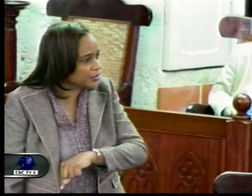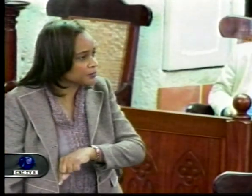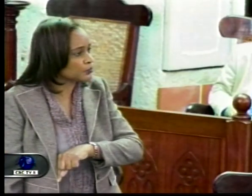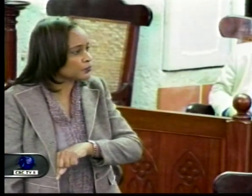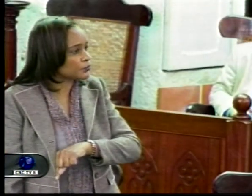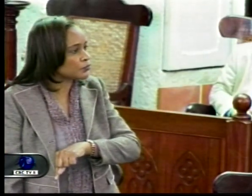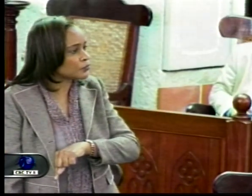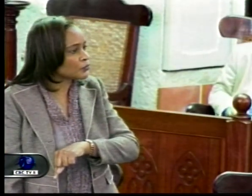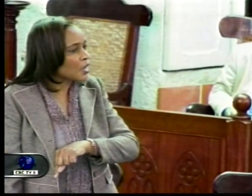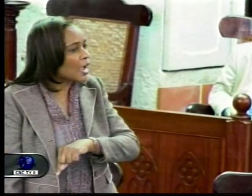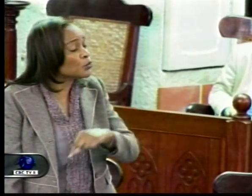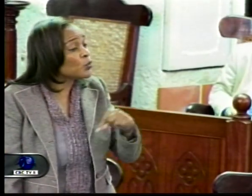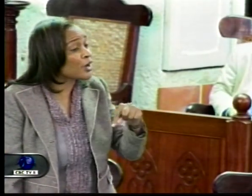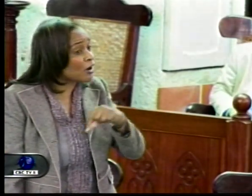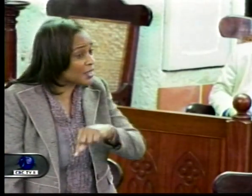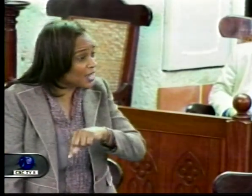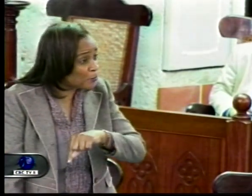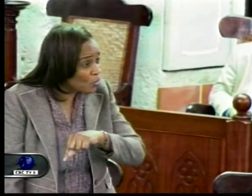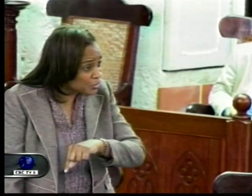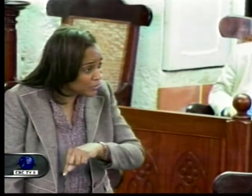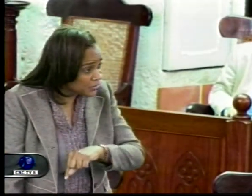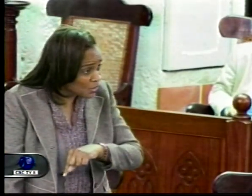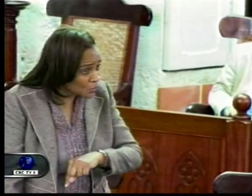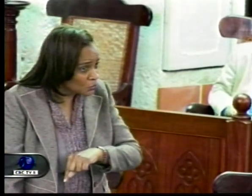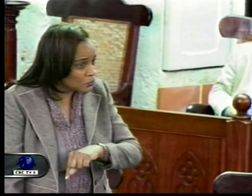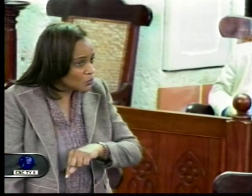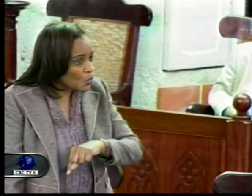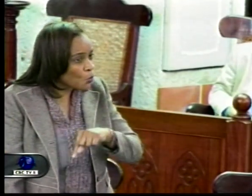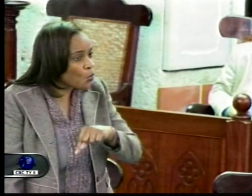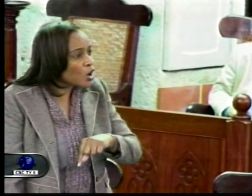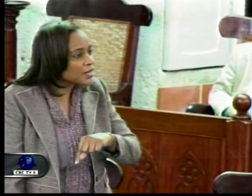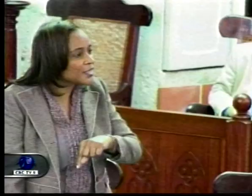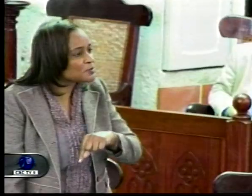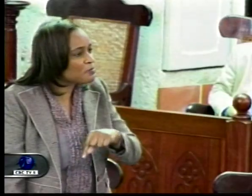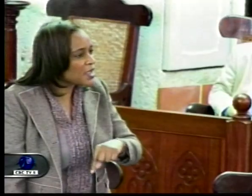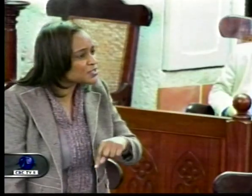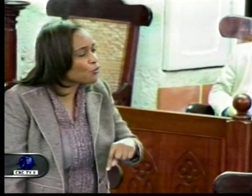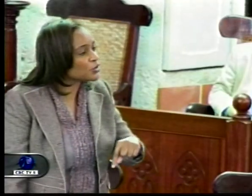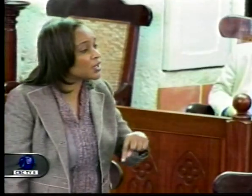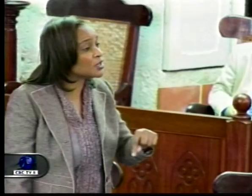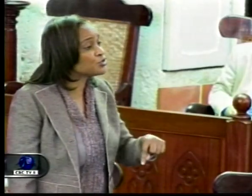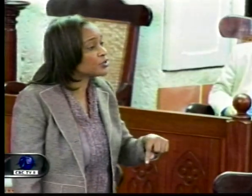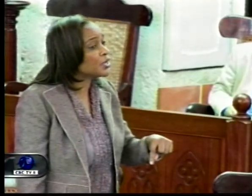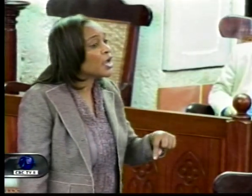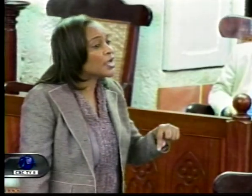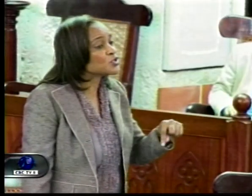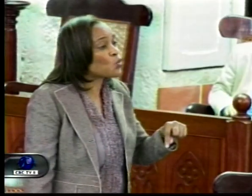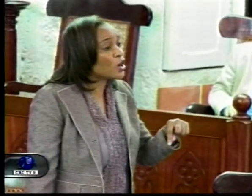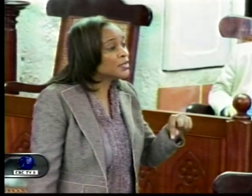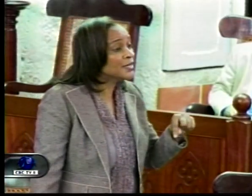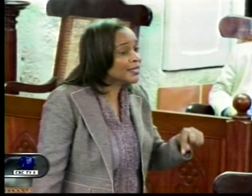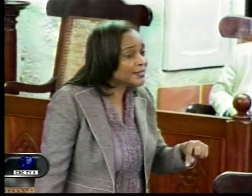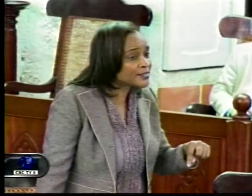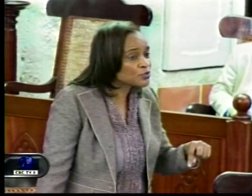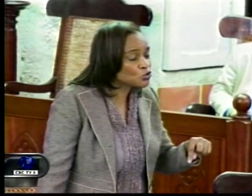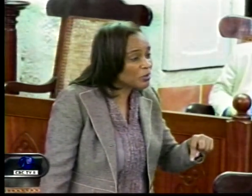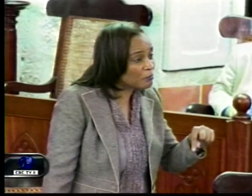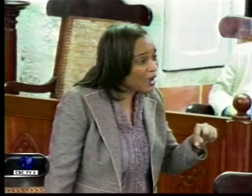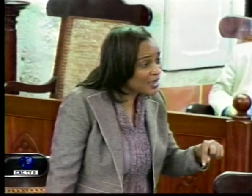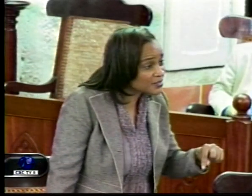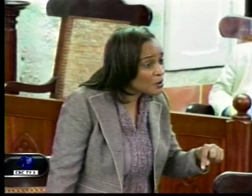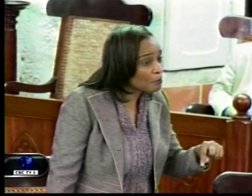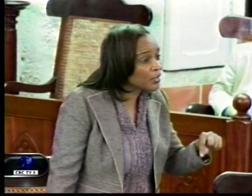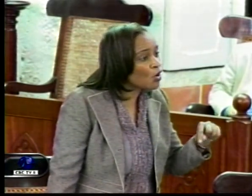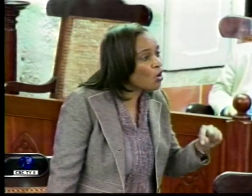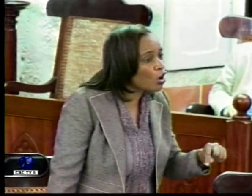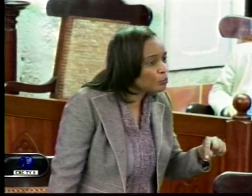country. And we are at that point right now. What is best for the country is what needs to be